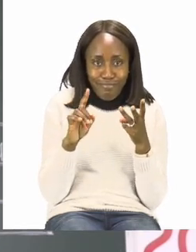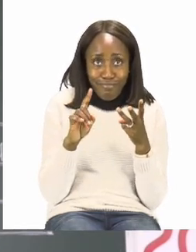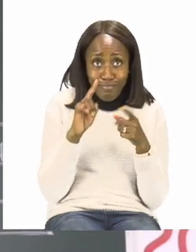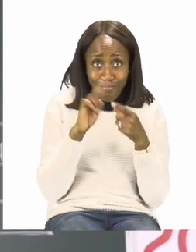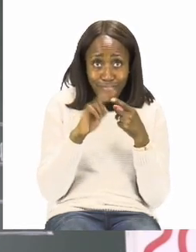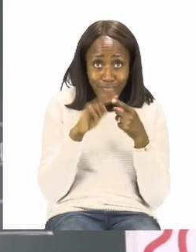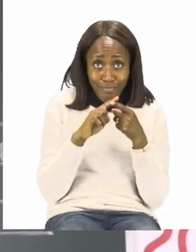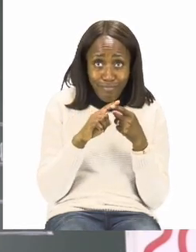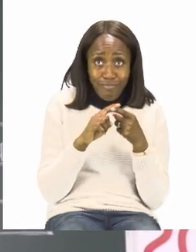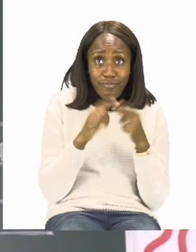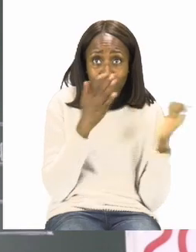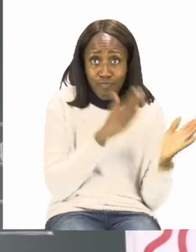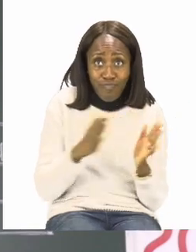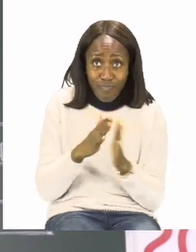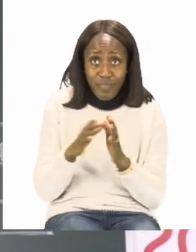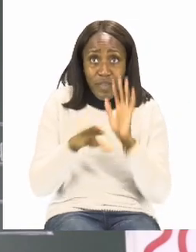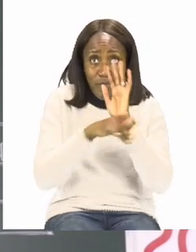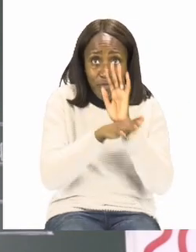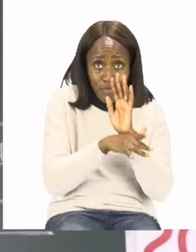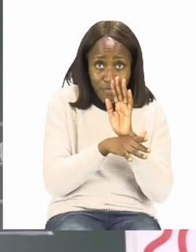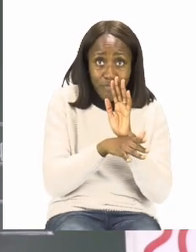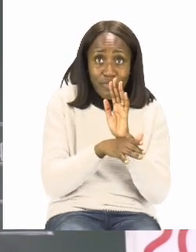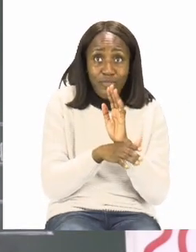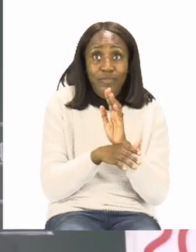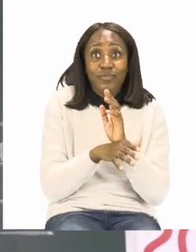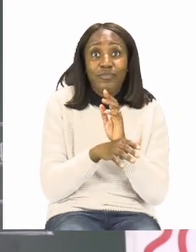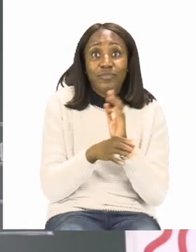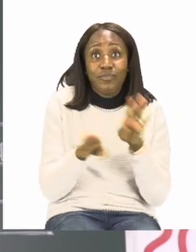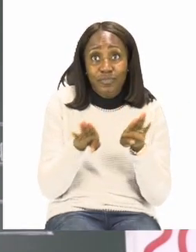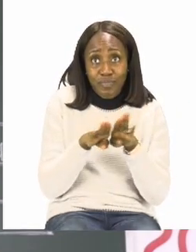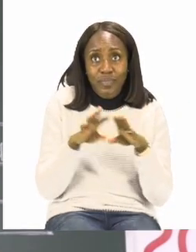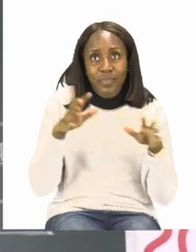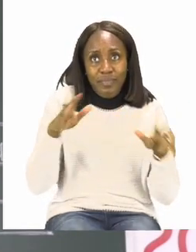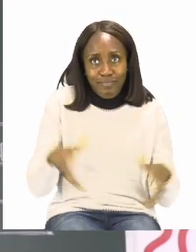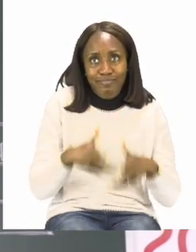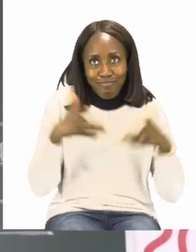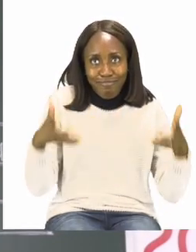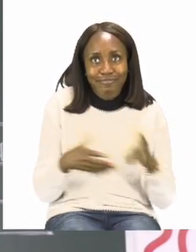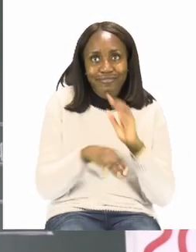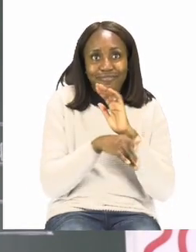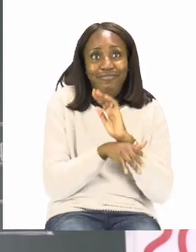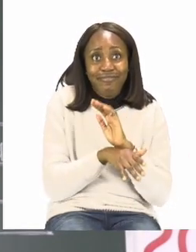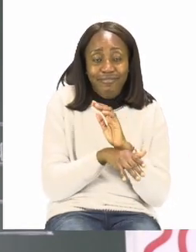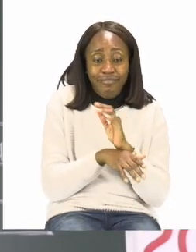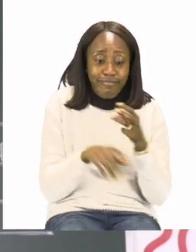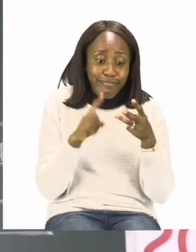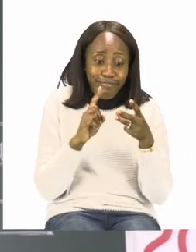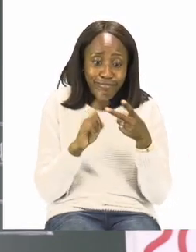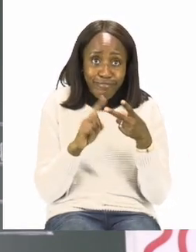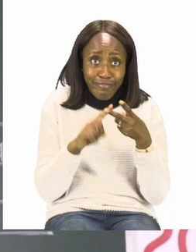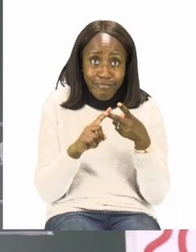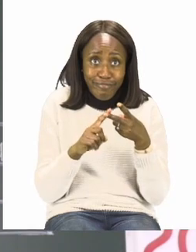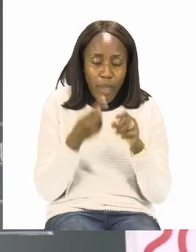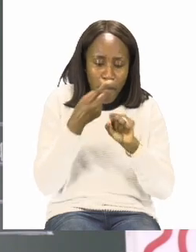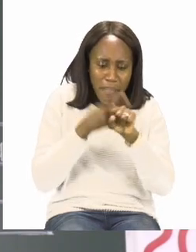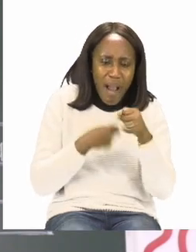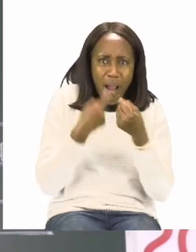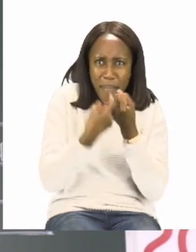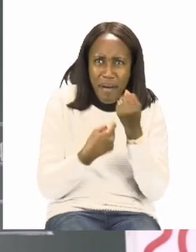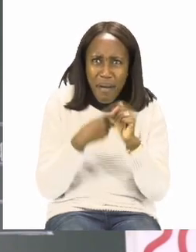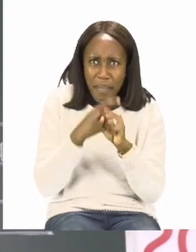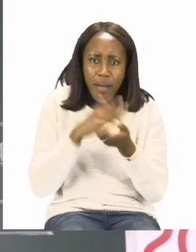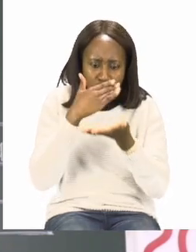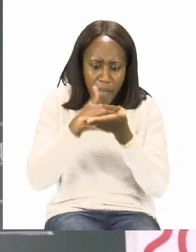says, get the fruits for the fruit salad. And then the next picture is peel